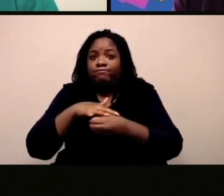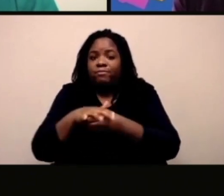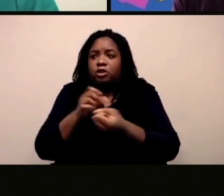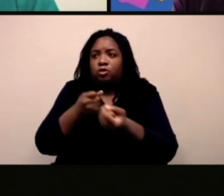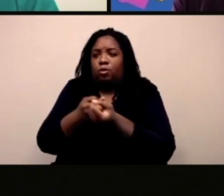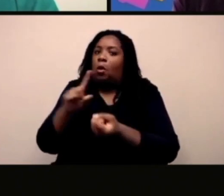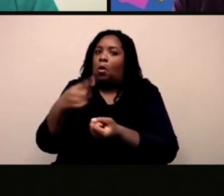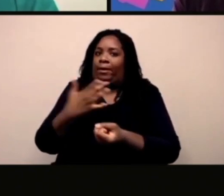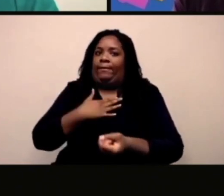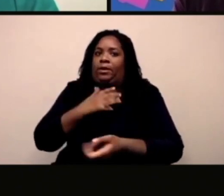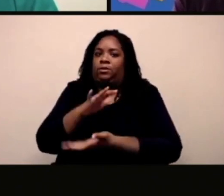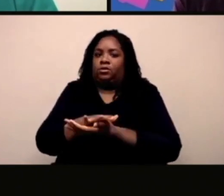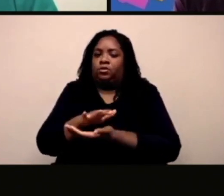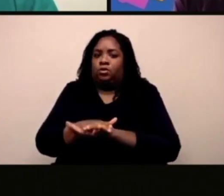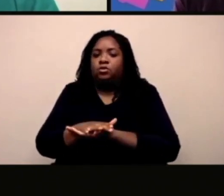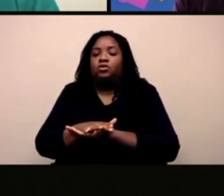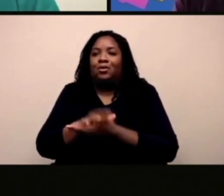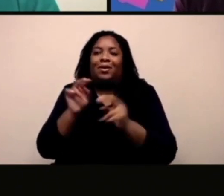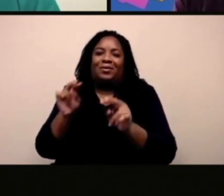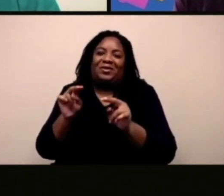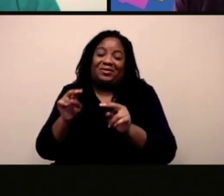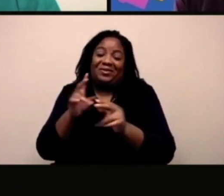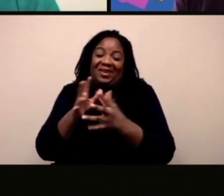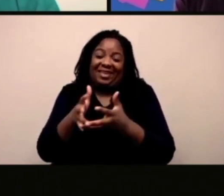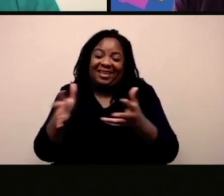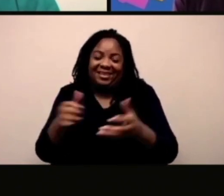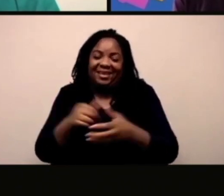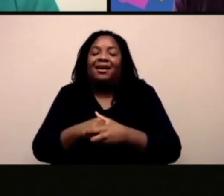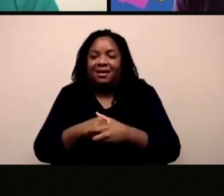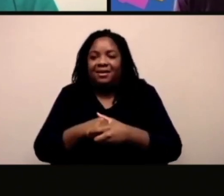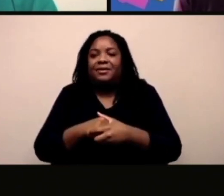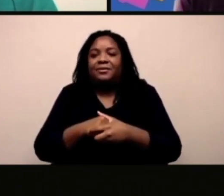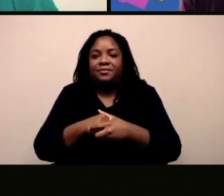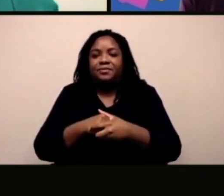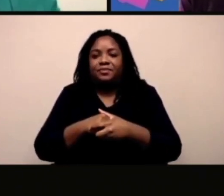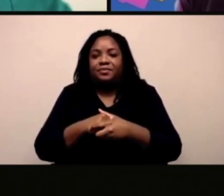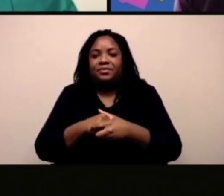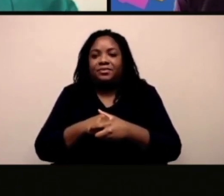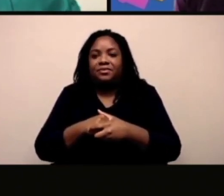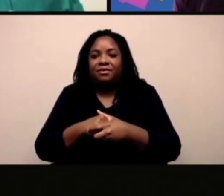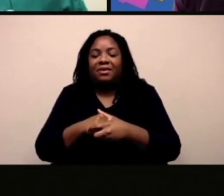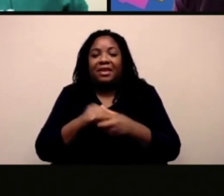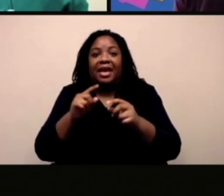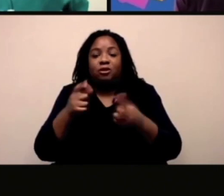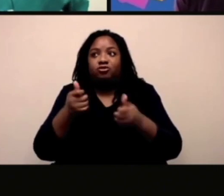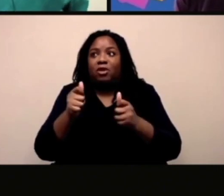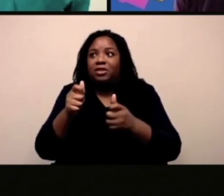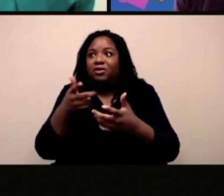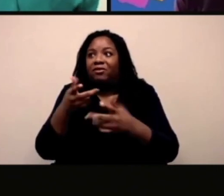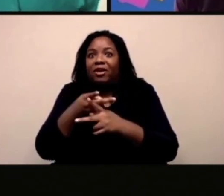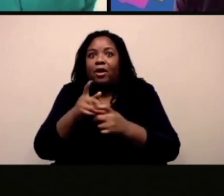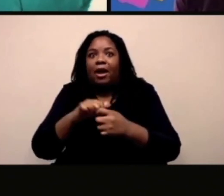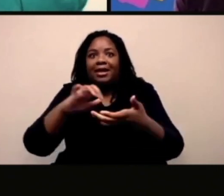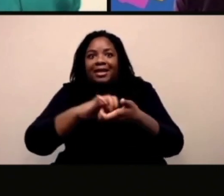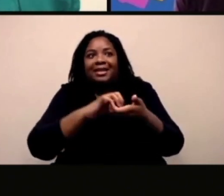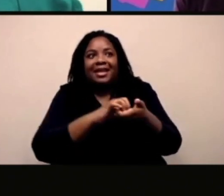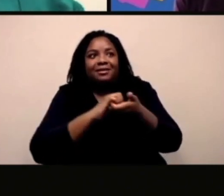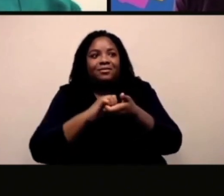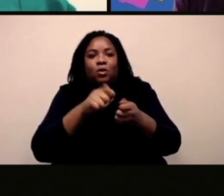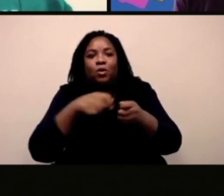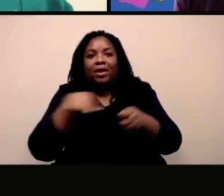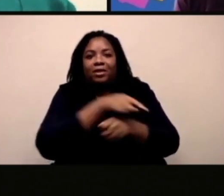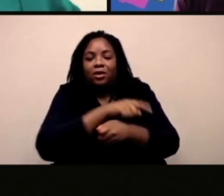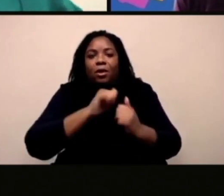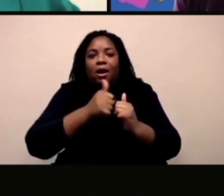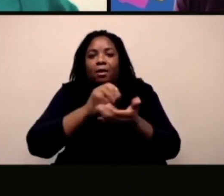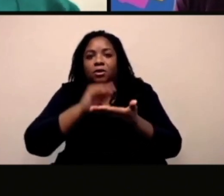school. I'm looking forward to this a lot and just looking for ways to connect to all of you. And hopefully my students can learn and benefit